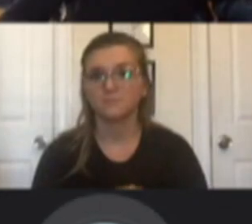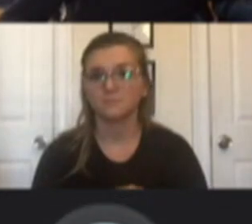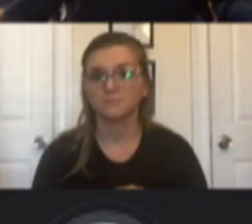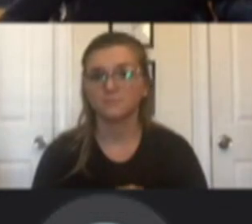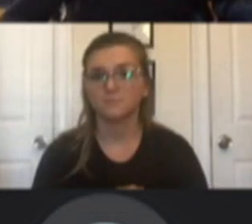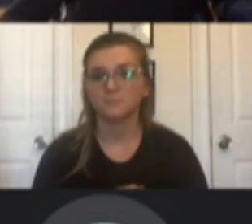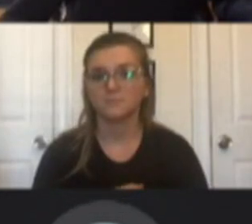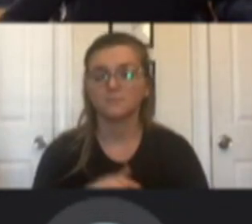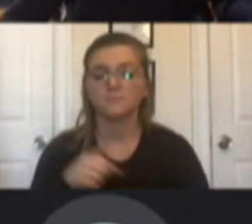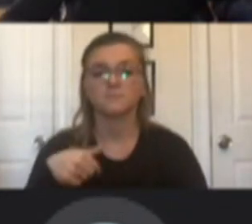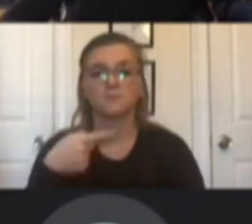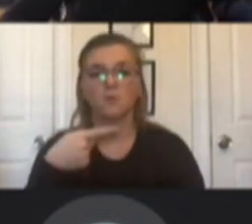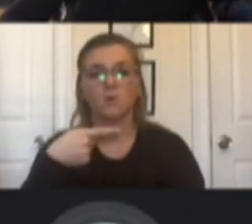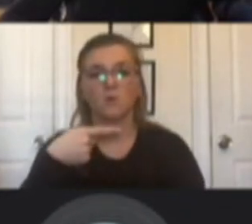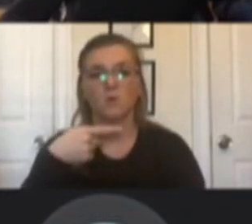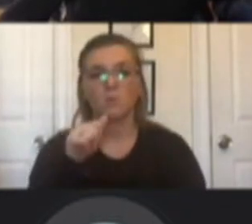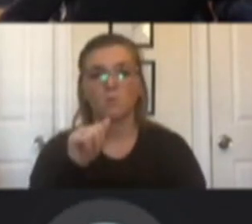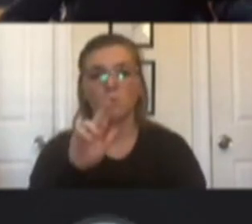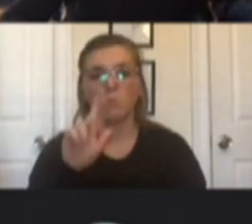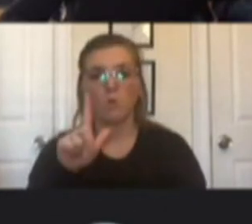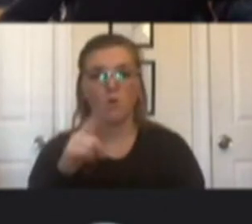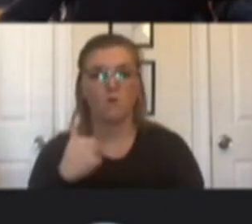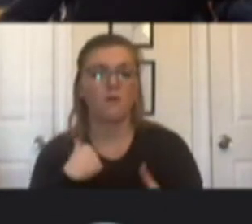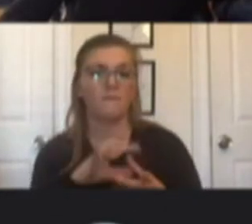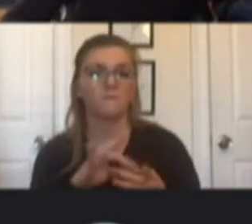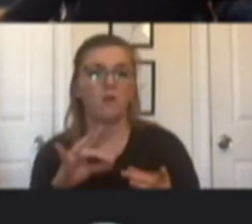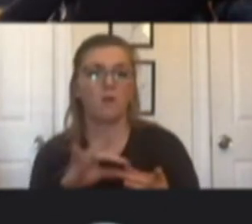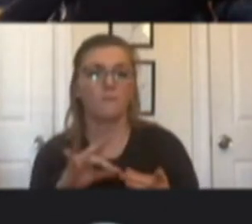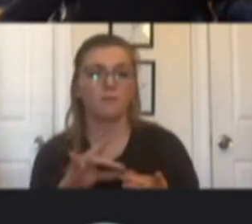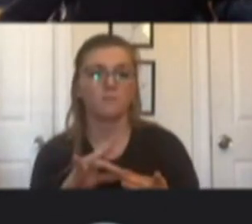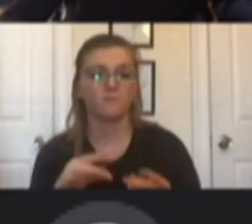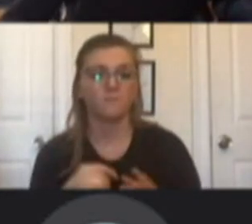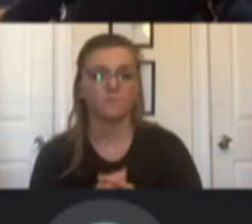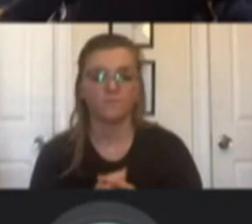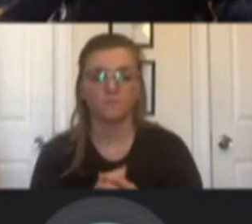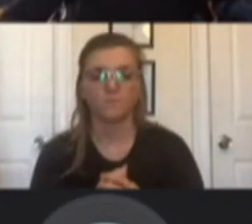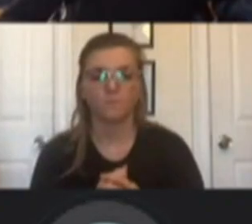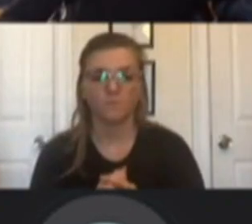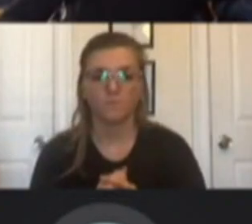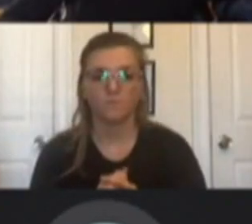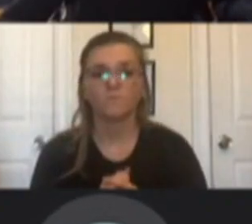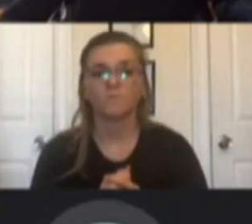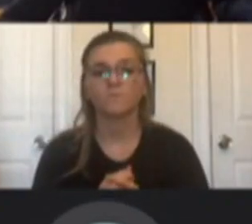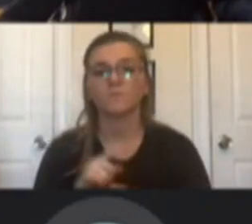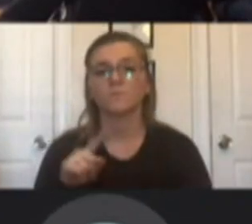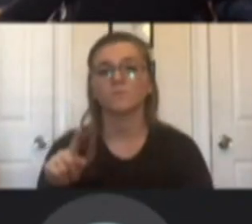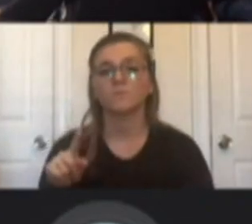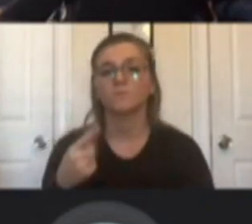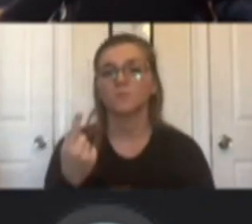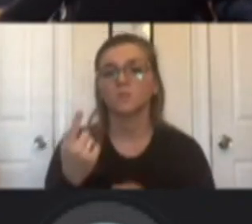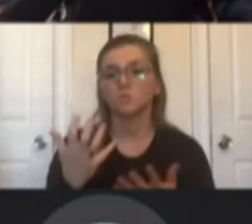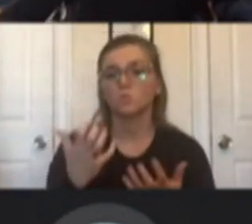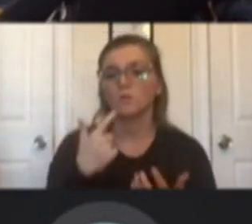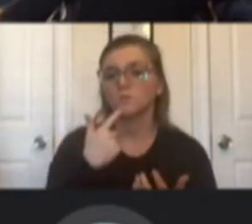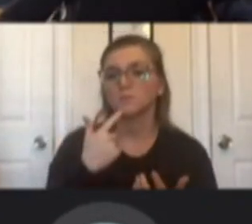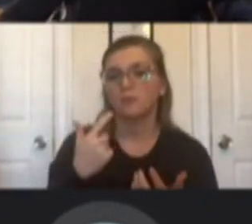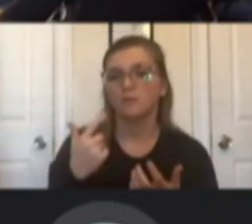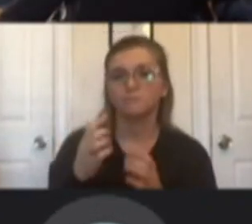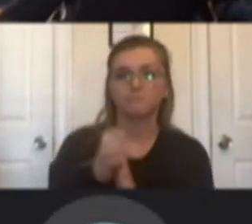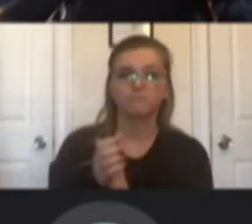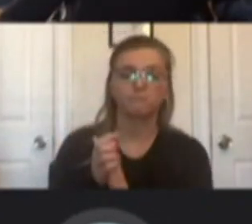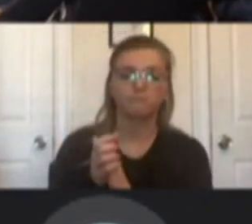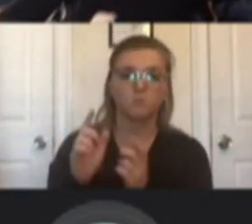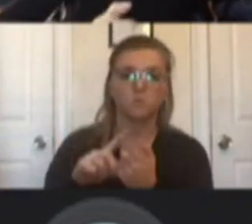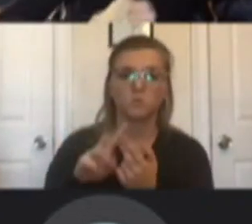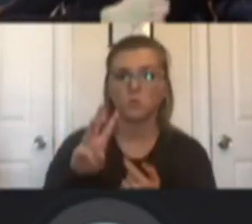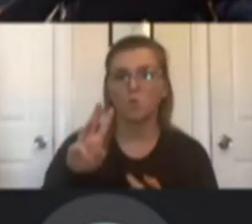Hi, this is Paul. I just have a comment real quick. Hi, Paul. Hi, I just want to say kudos to the Walsh administration that we're even having